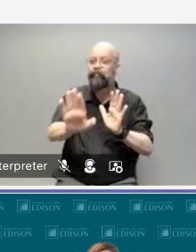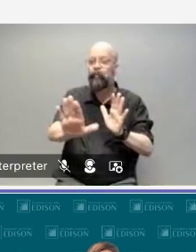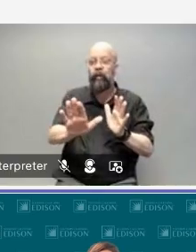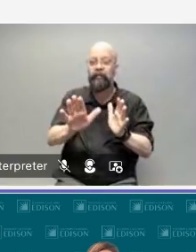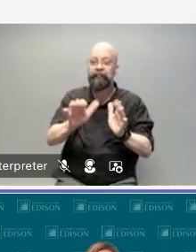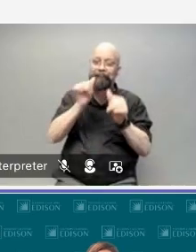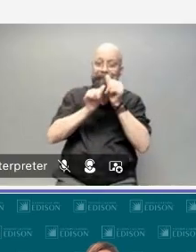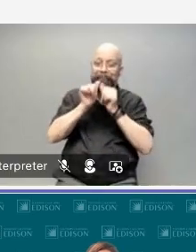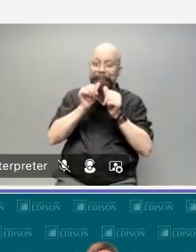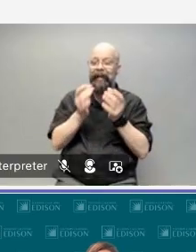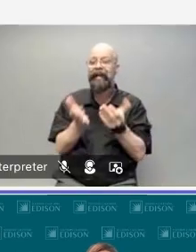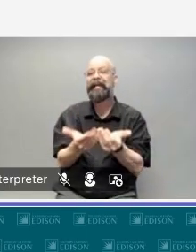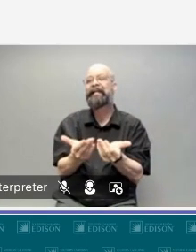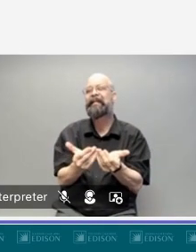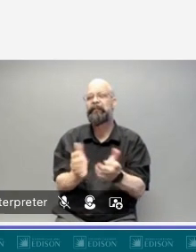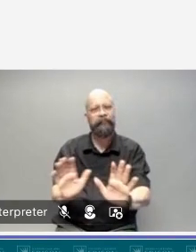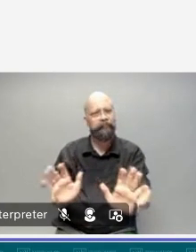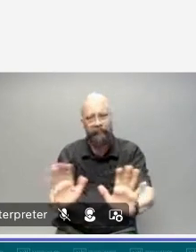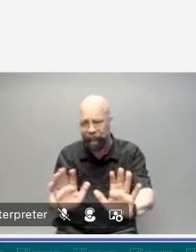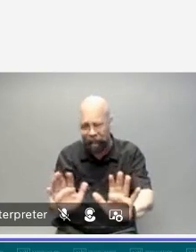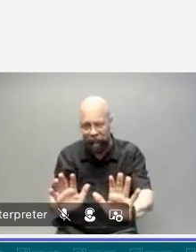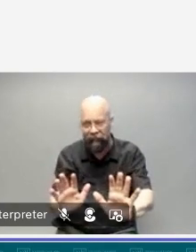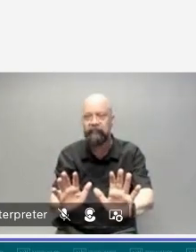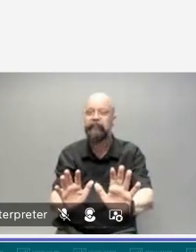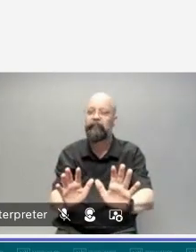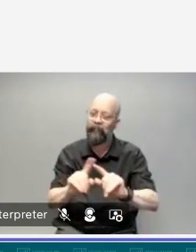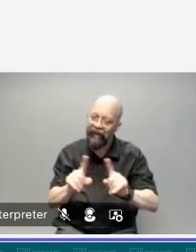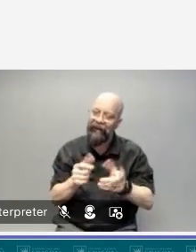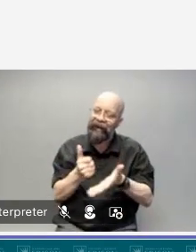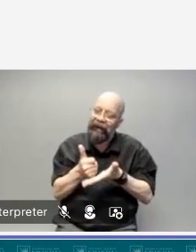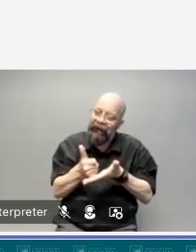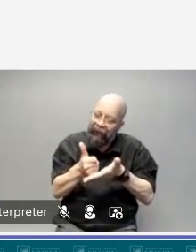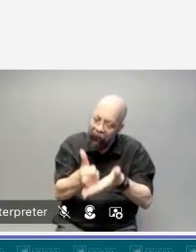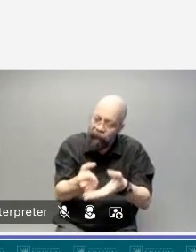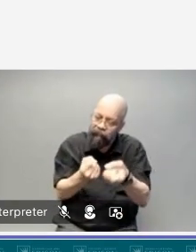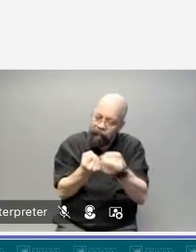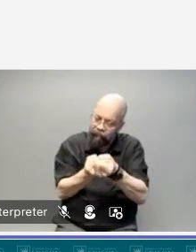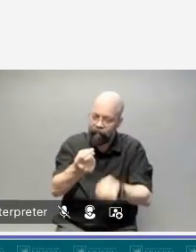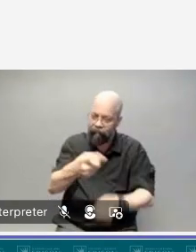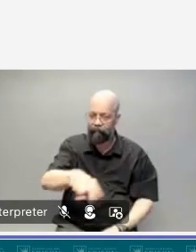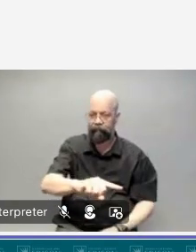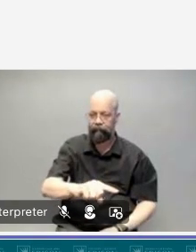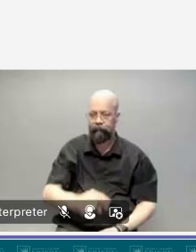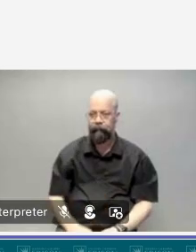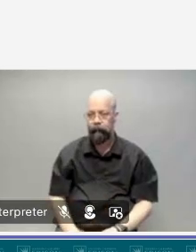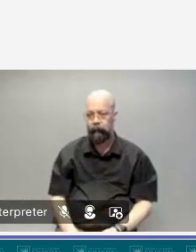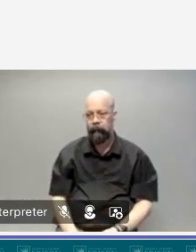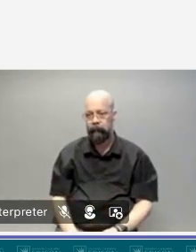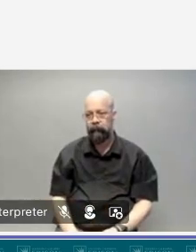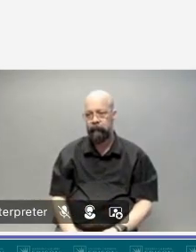our commitment to making sure you're not left without support during PSPS. Next slide.